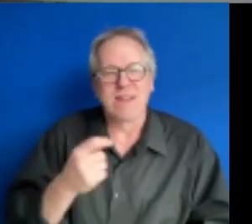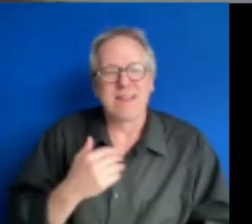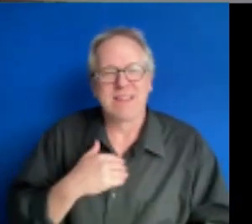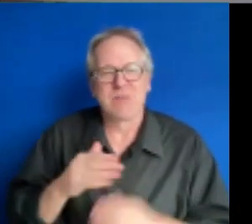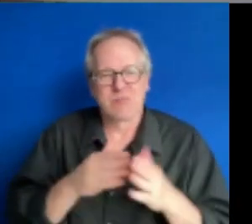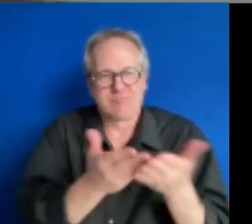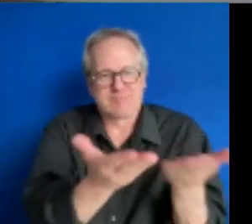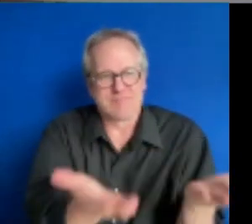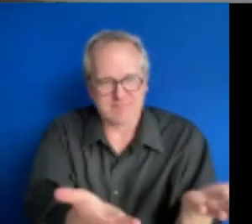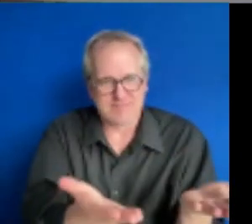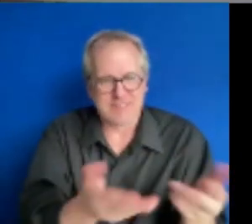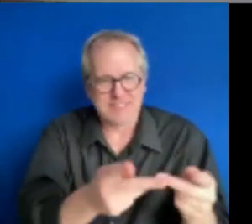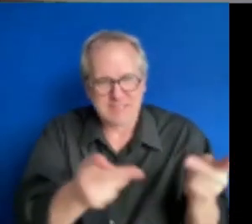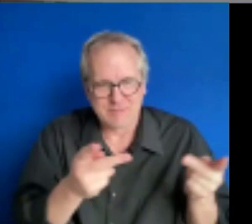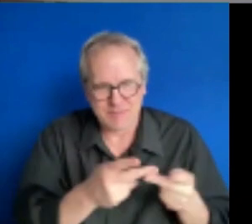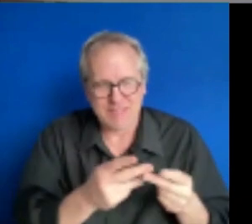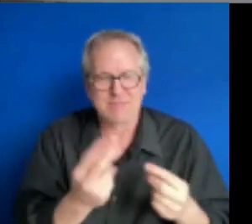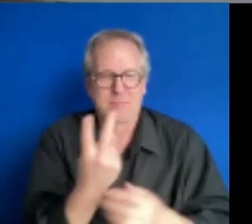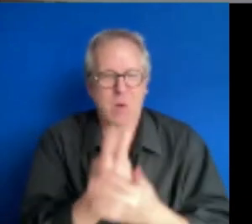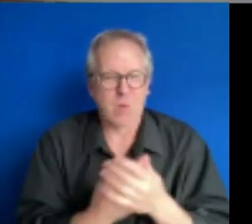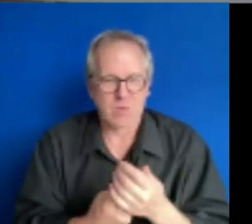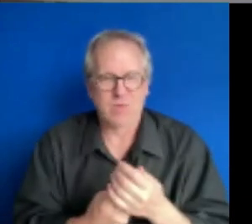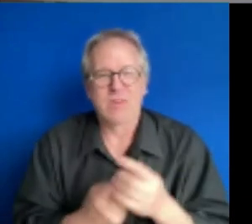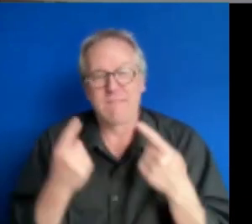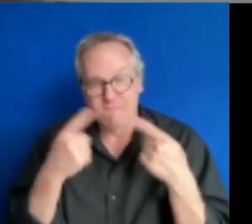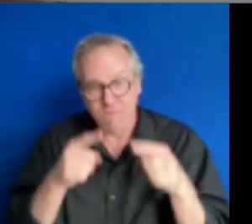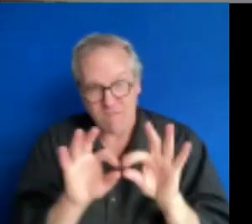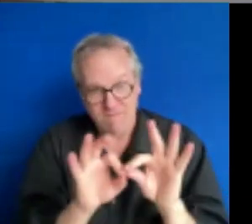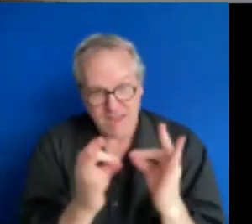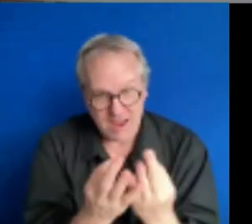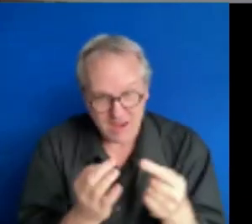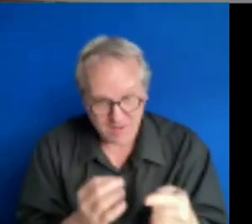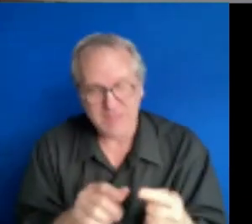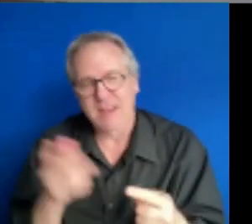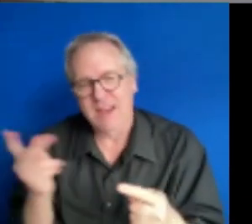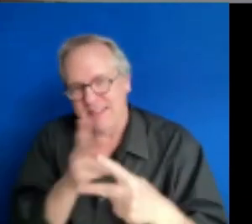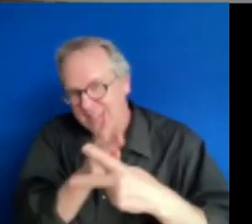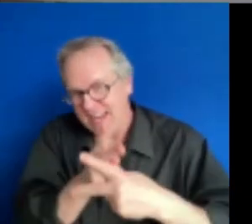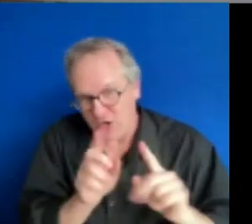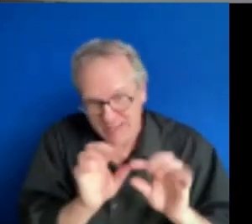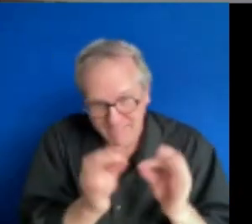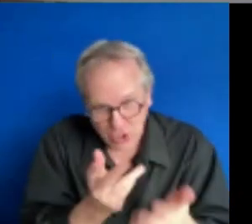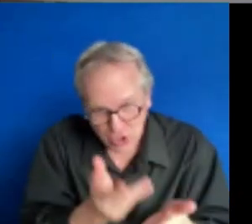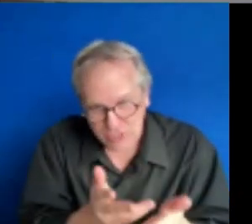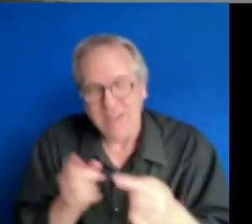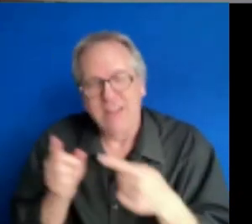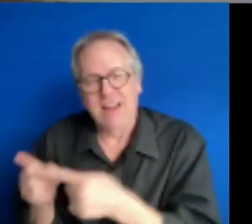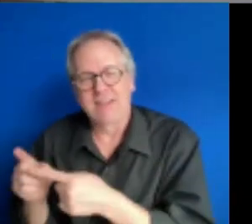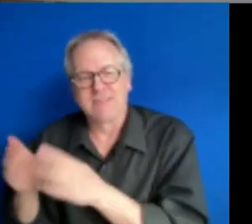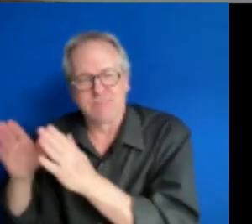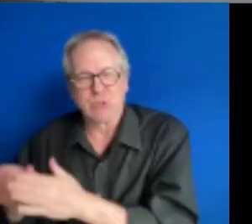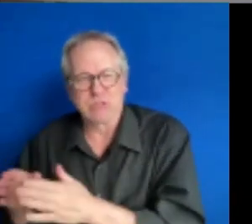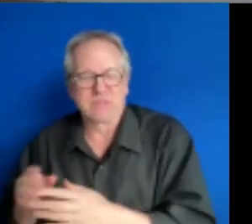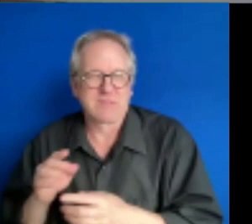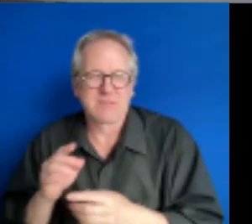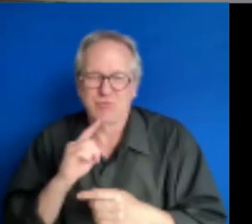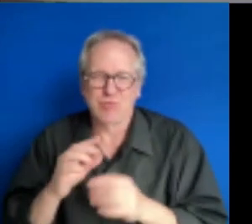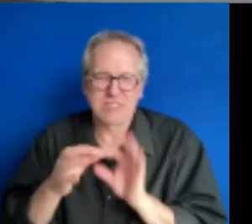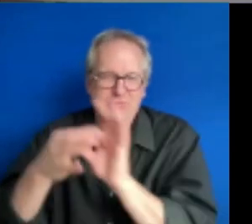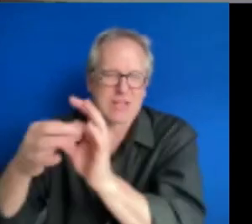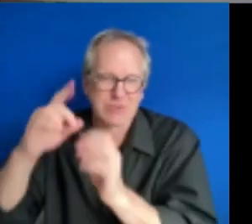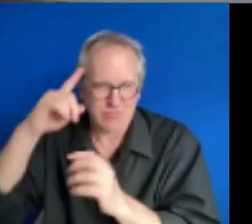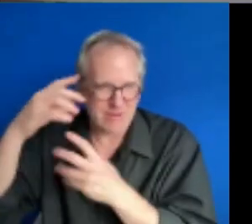opening spaces up to provide that support for families and caregivers, especially when mental health is